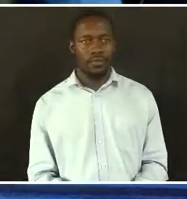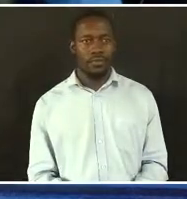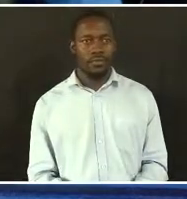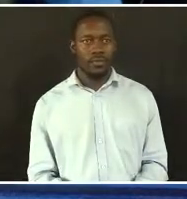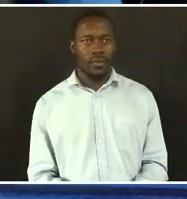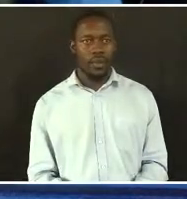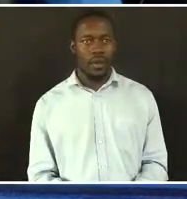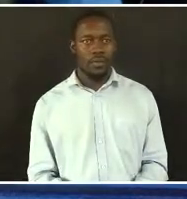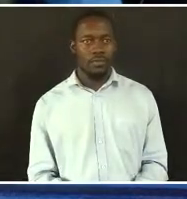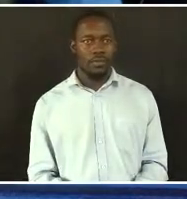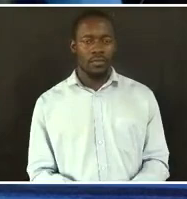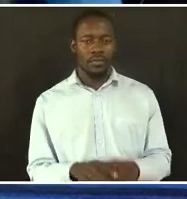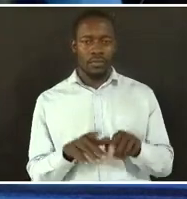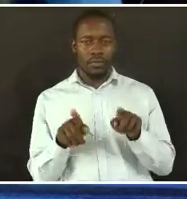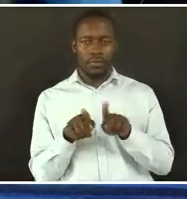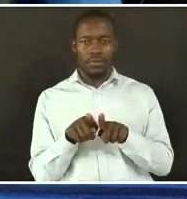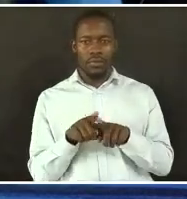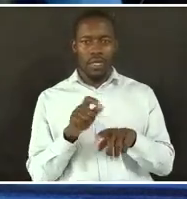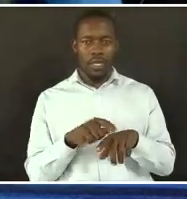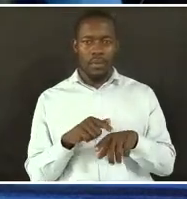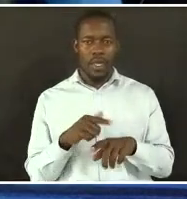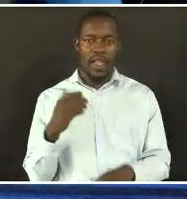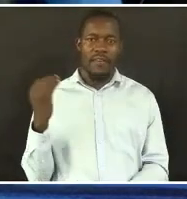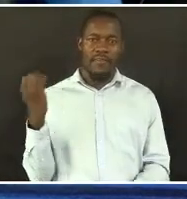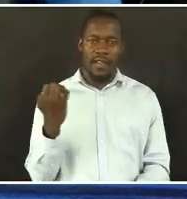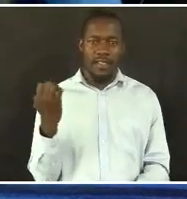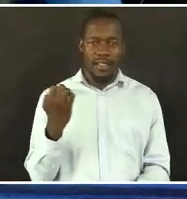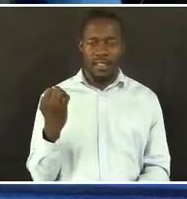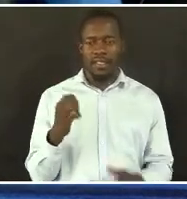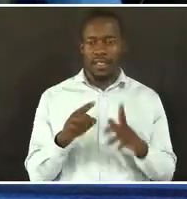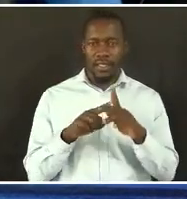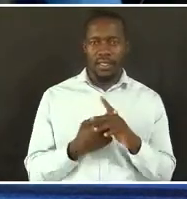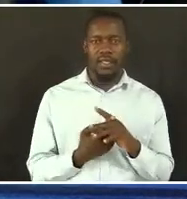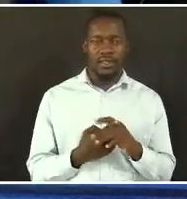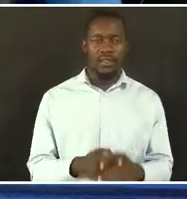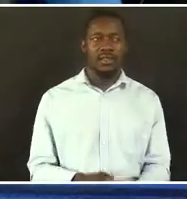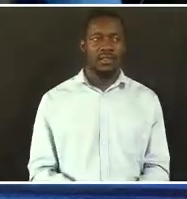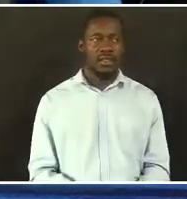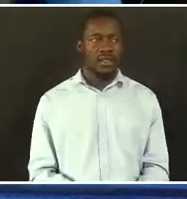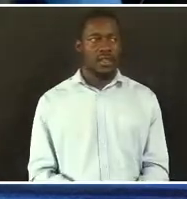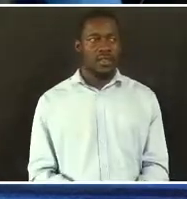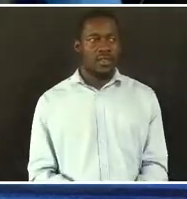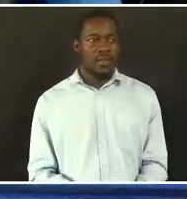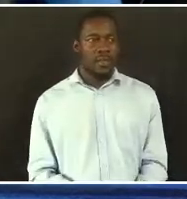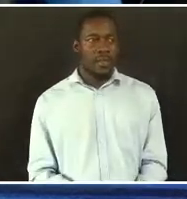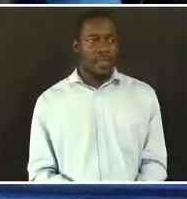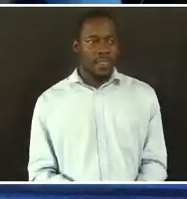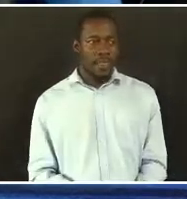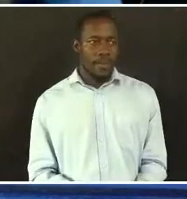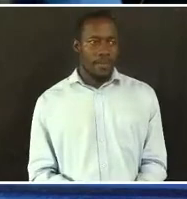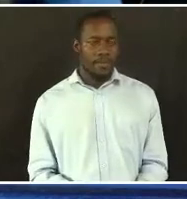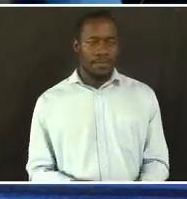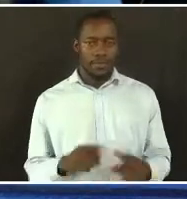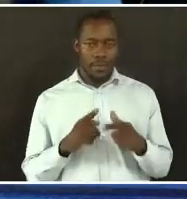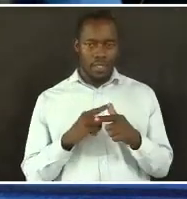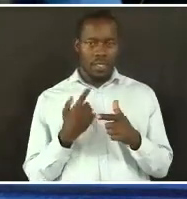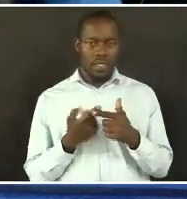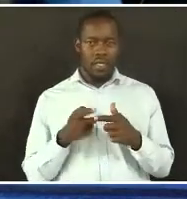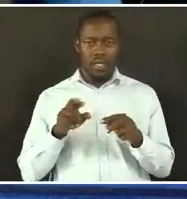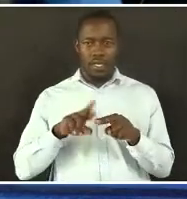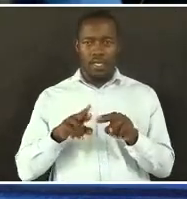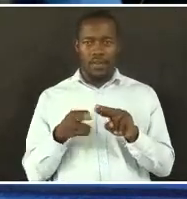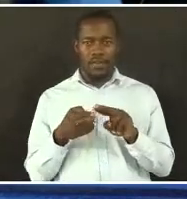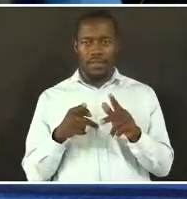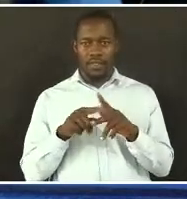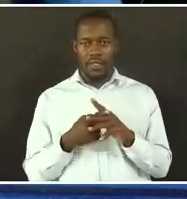the evangelistic aspect now comes in. Now the relatives start asking, and who is this guy